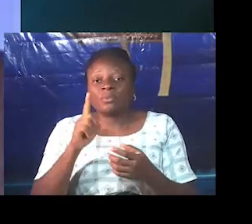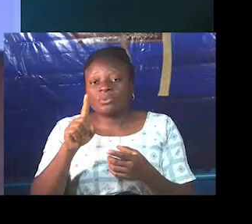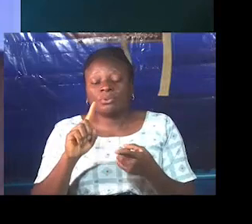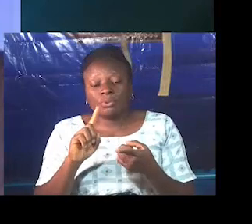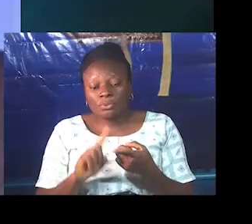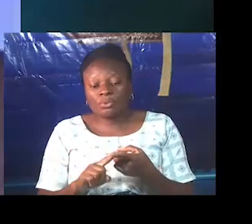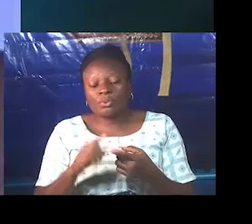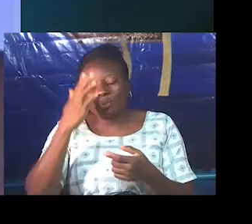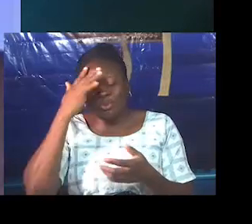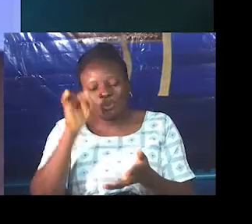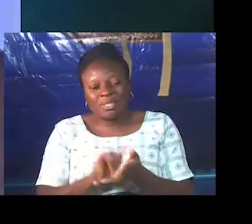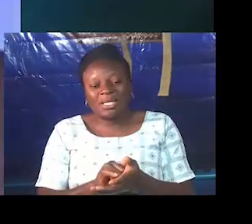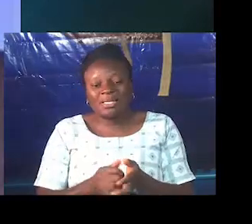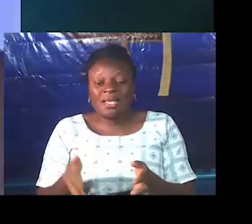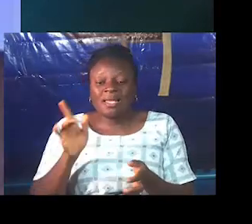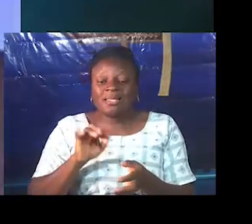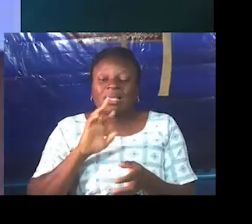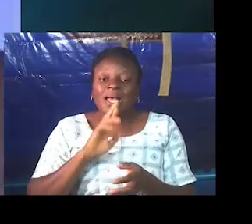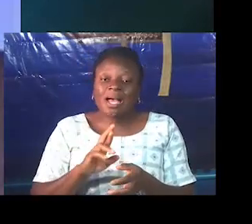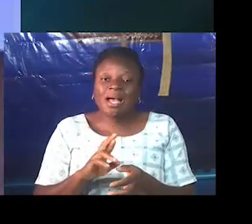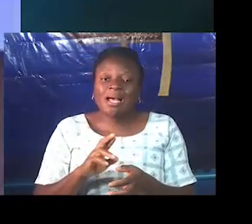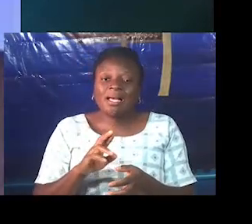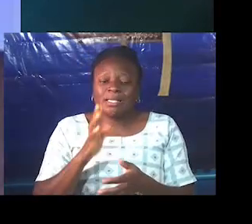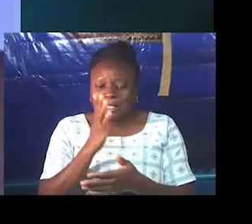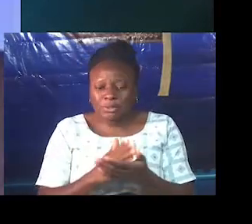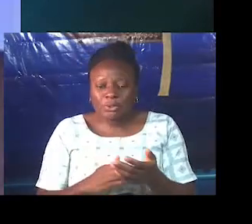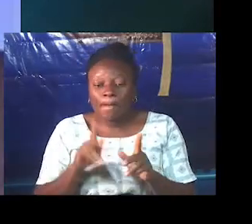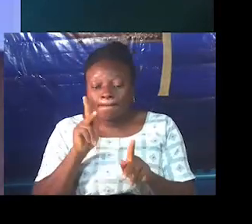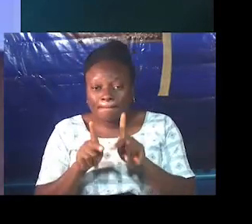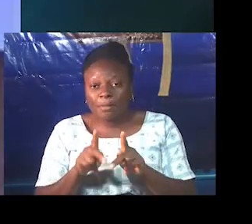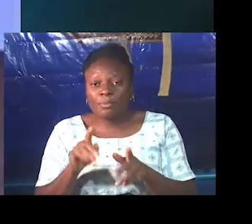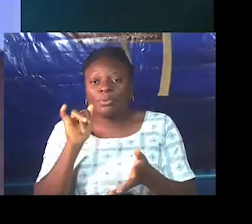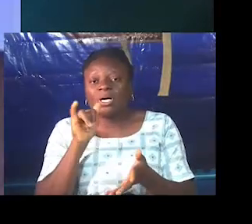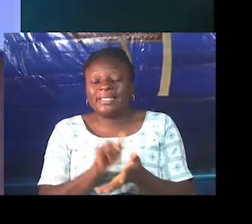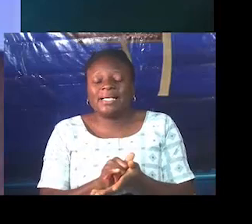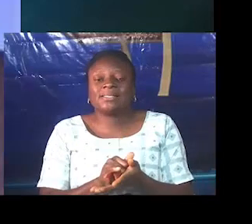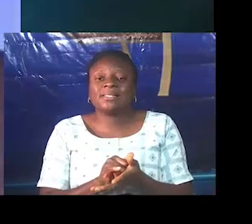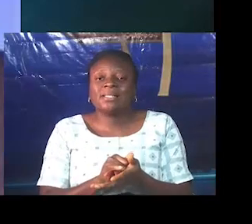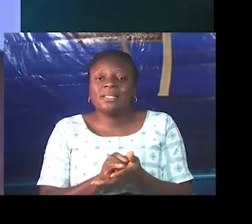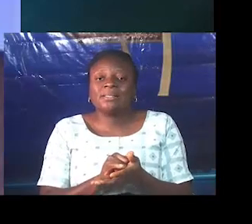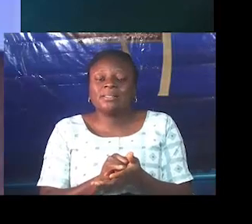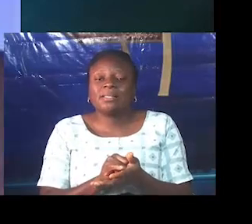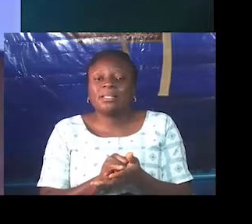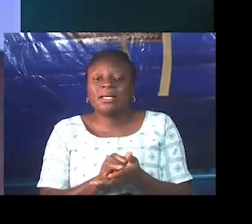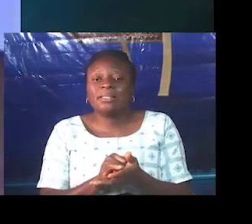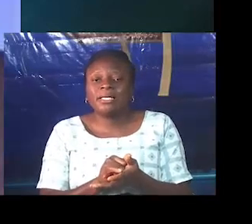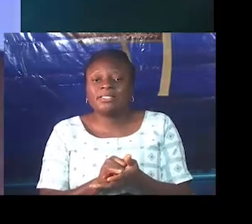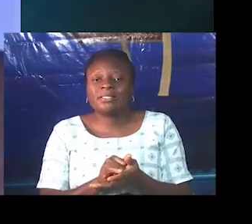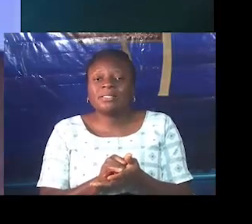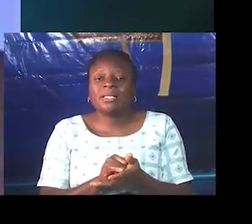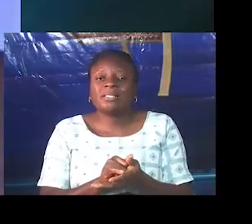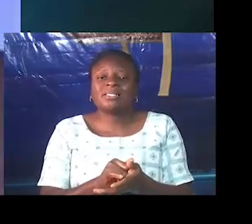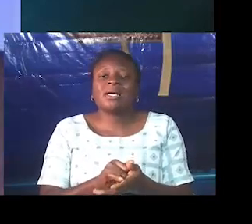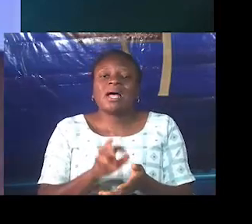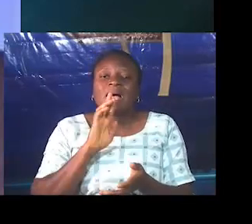those people that are marriable and those that are not marriable? Number one, the word of God is so